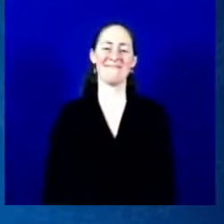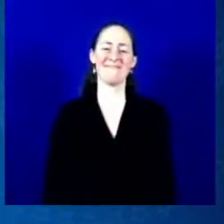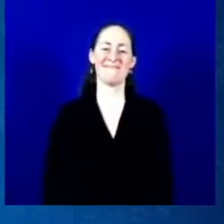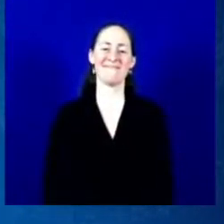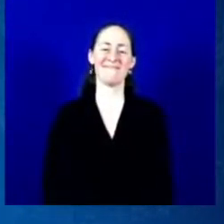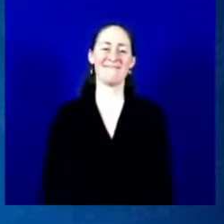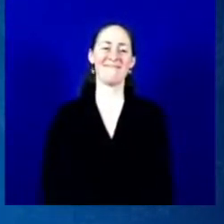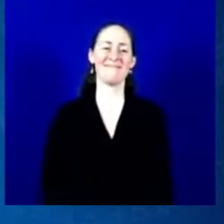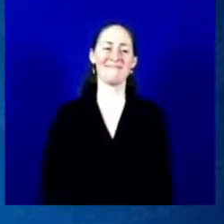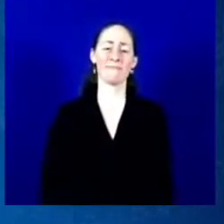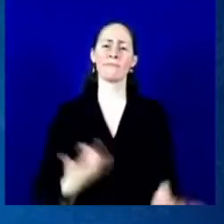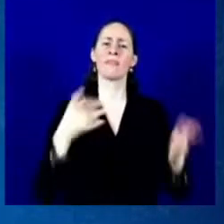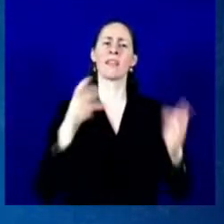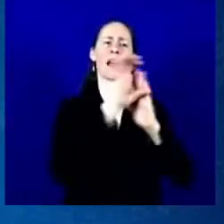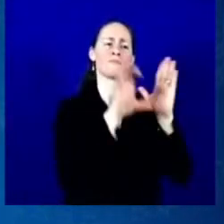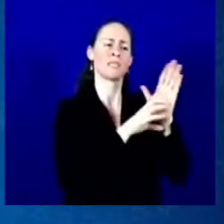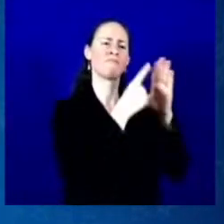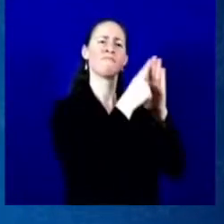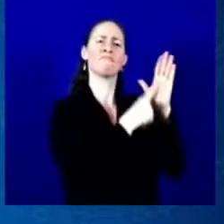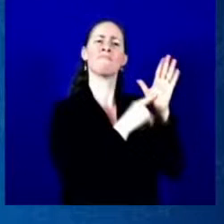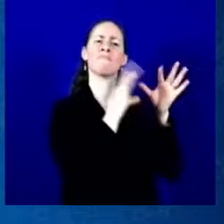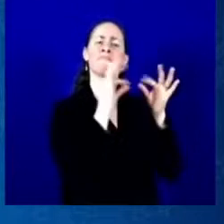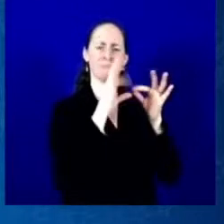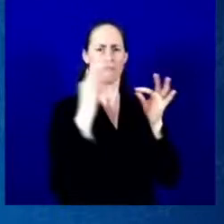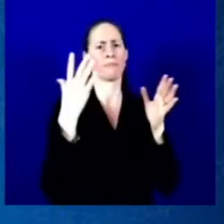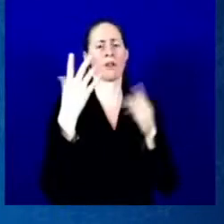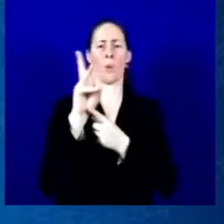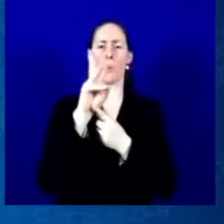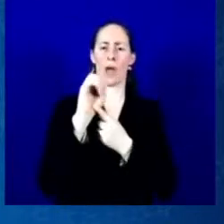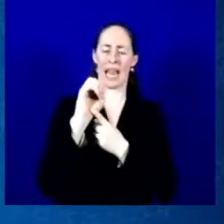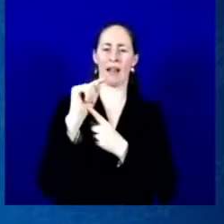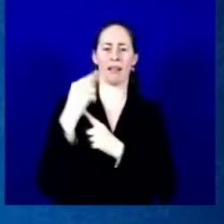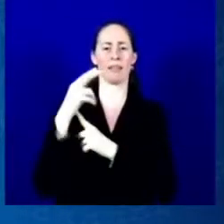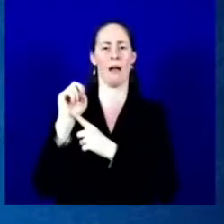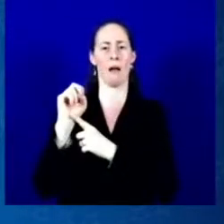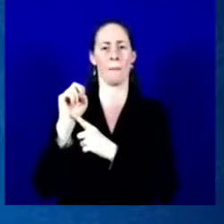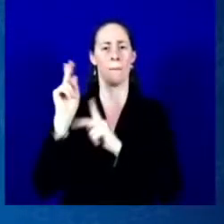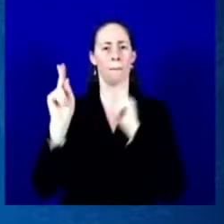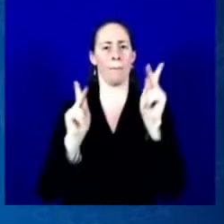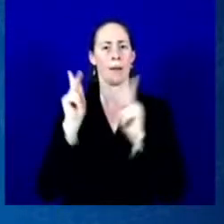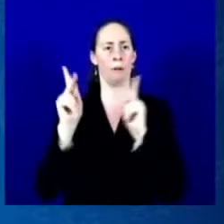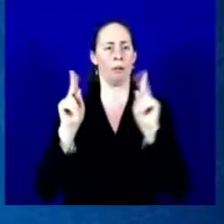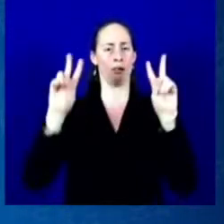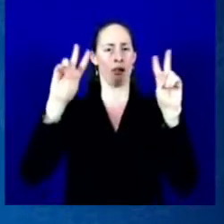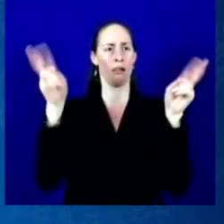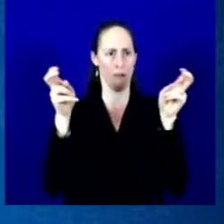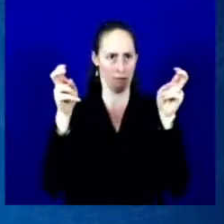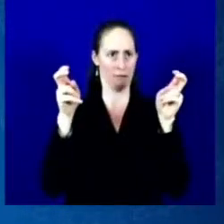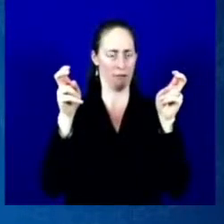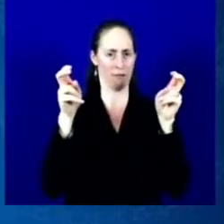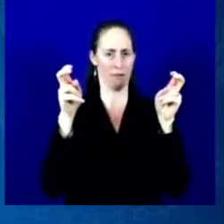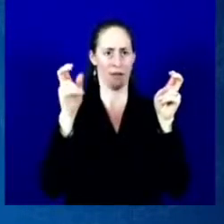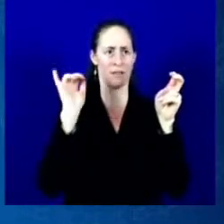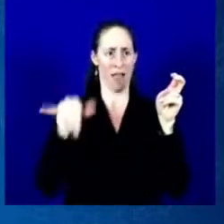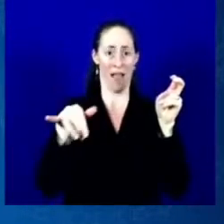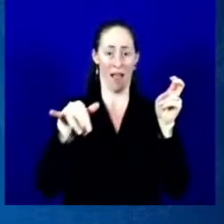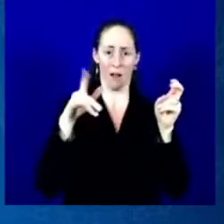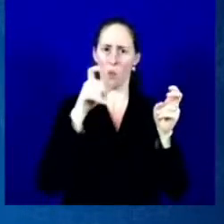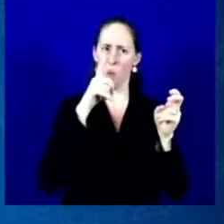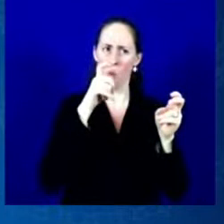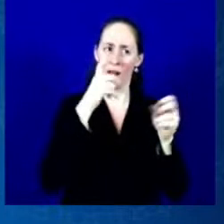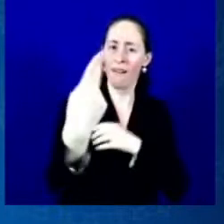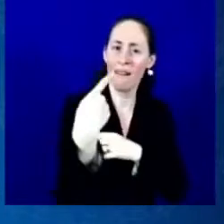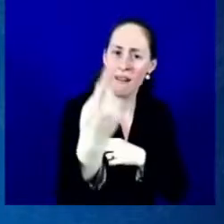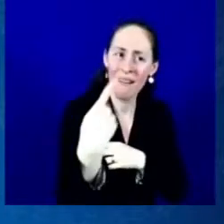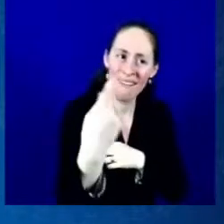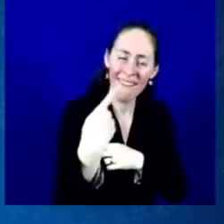people. Well, it's time to remember that we the people are the government, you and I. not some force